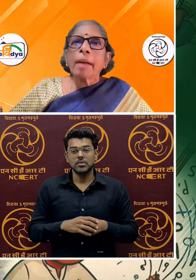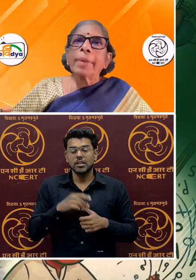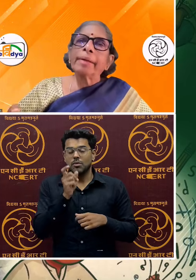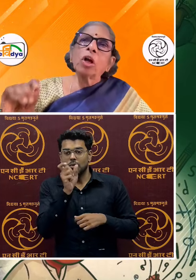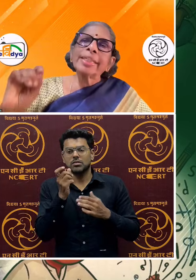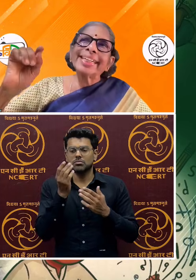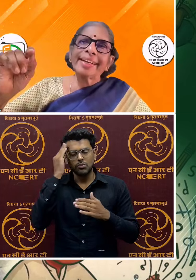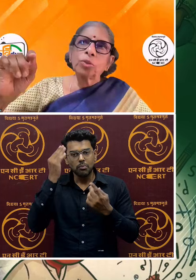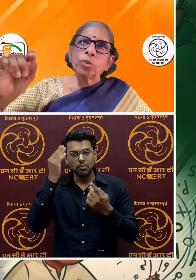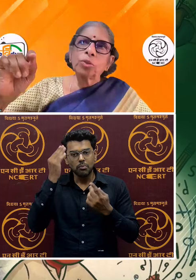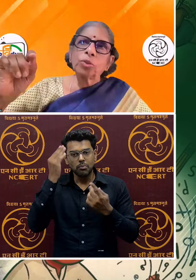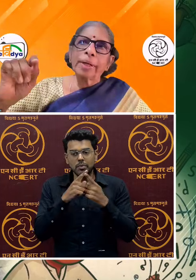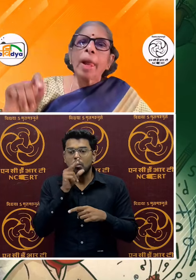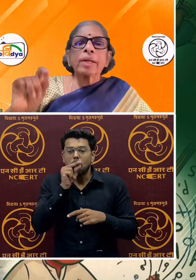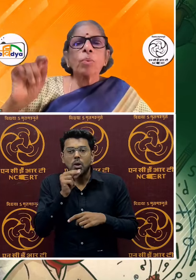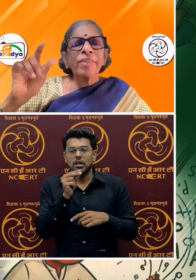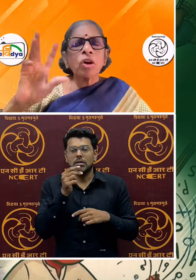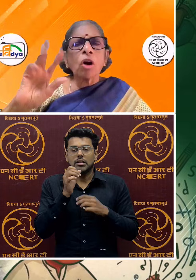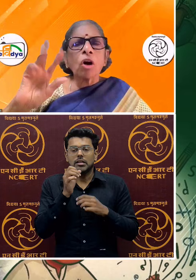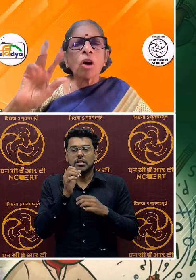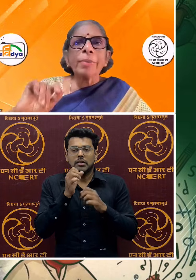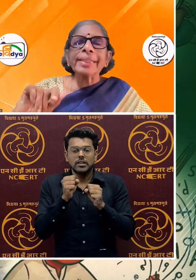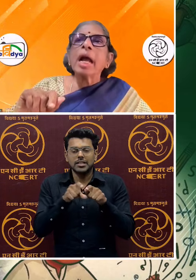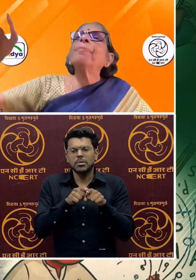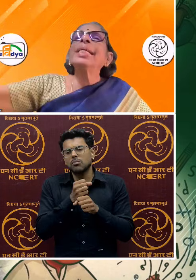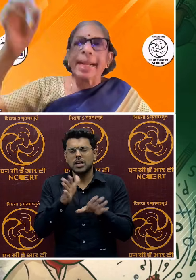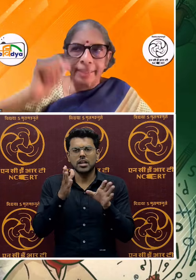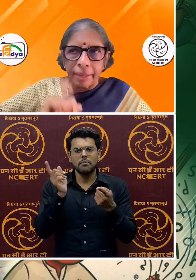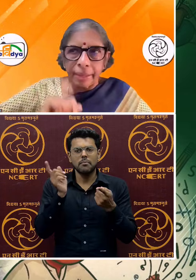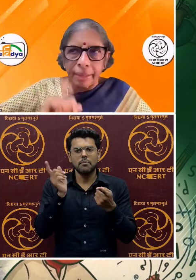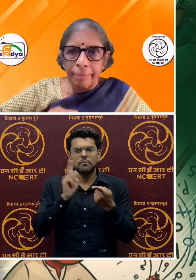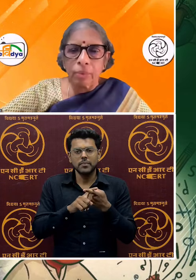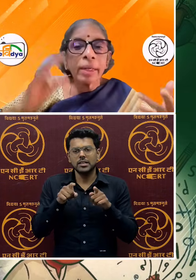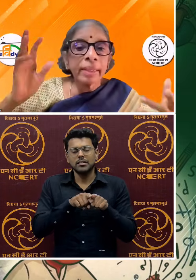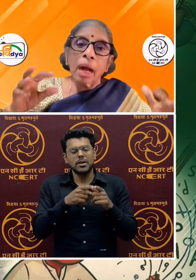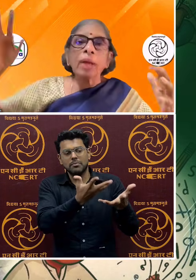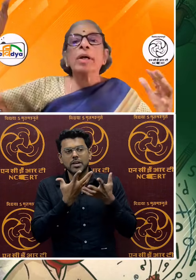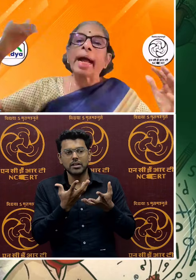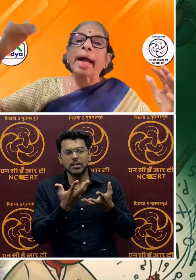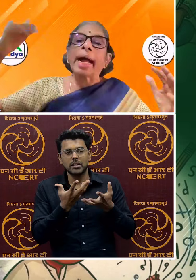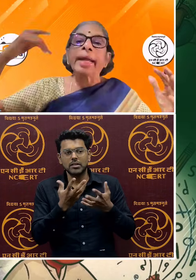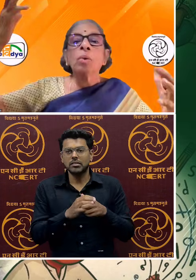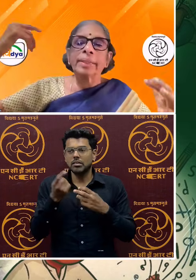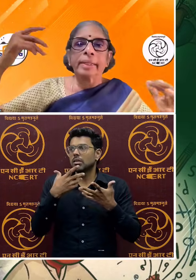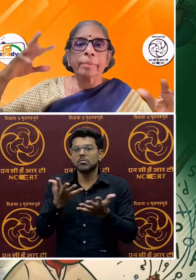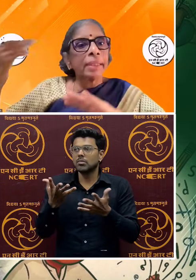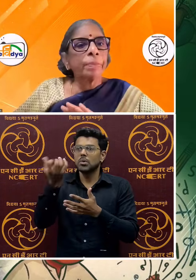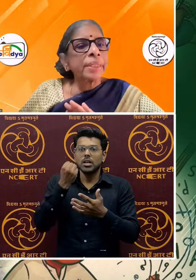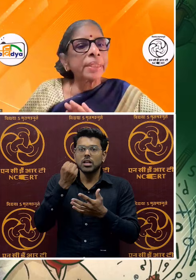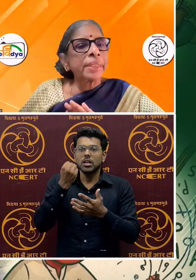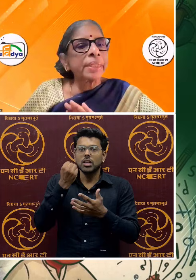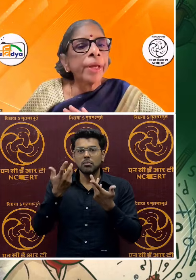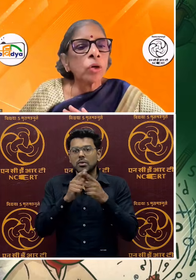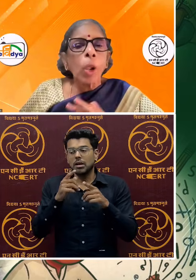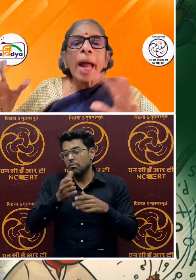word, but they will not say the correct word. Like one very common thing, hey, bring that thing, man. What thing? I know what that thing, but